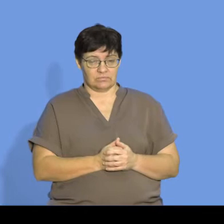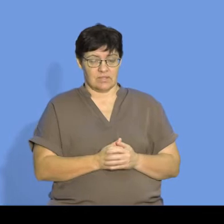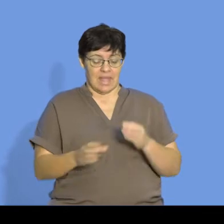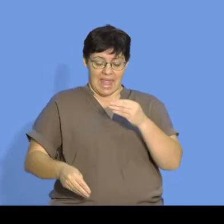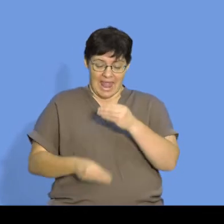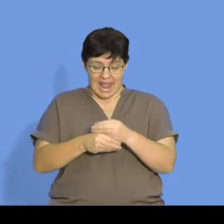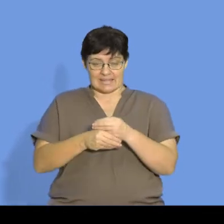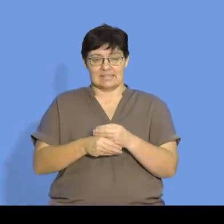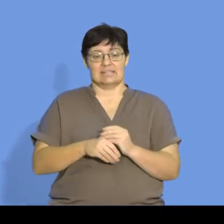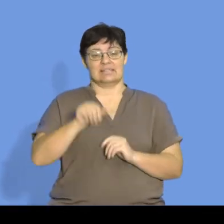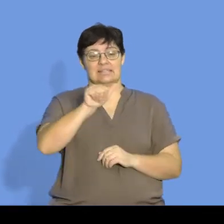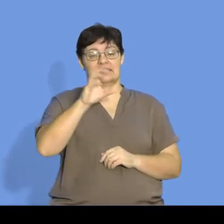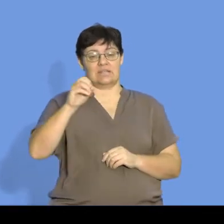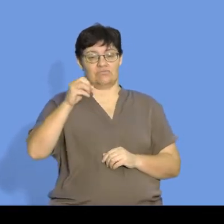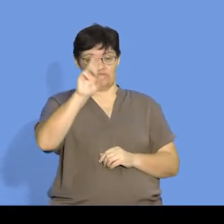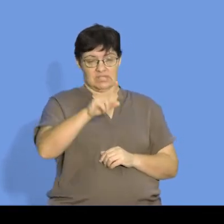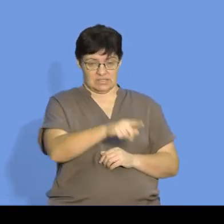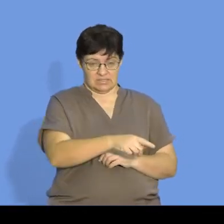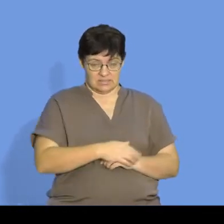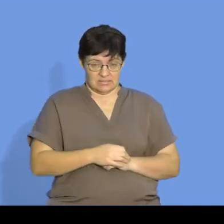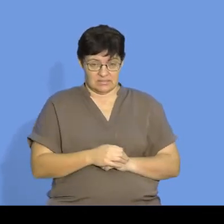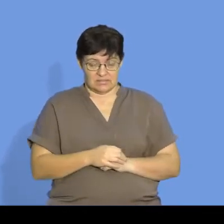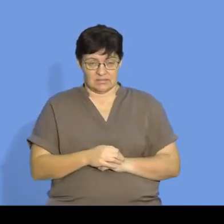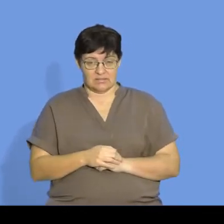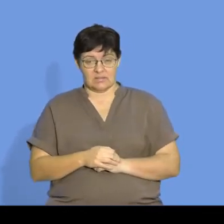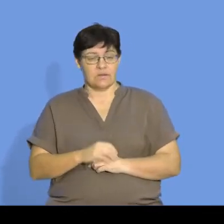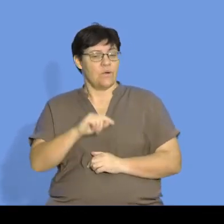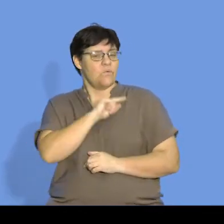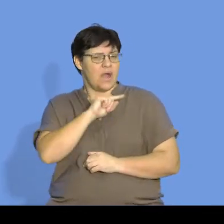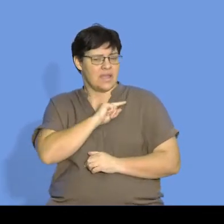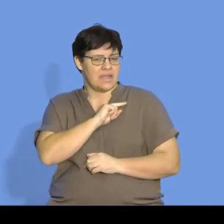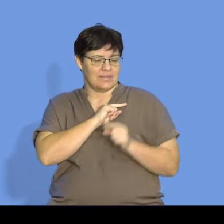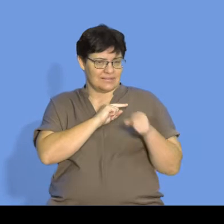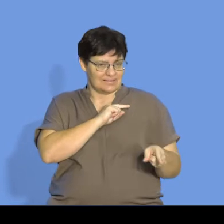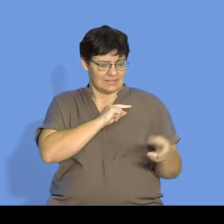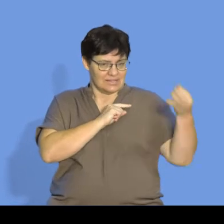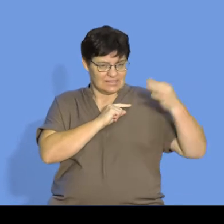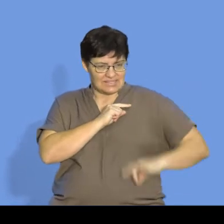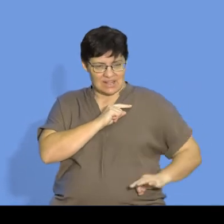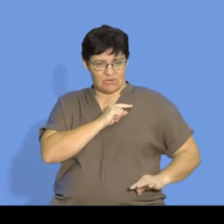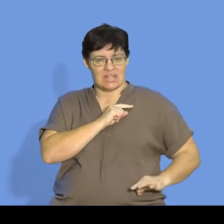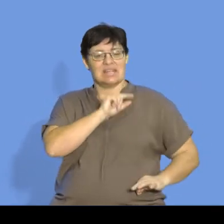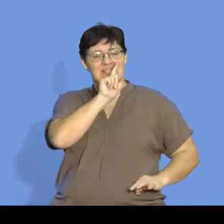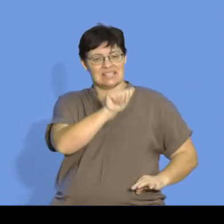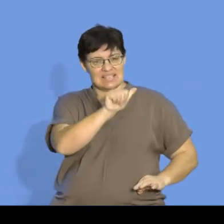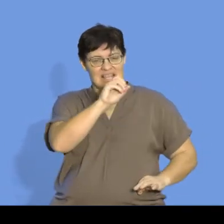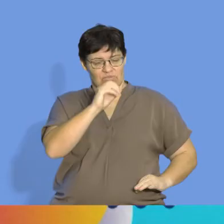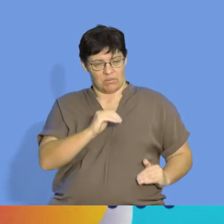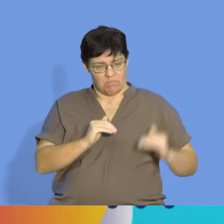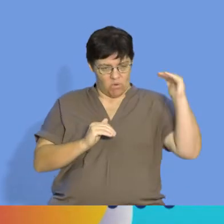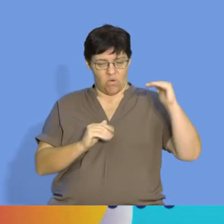calculated, add the 600 to it. Why? Because obviously the one is